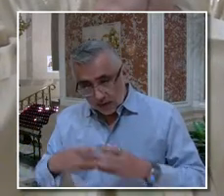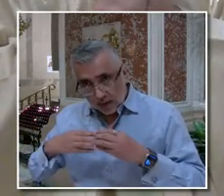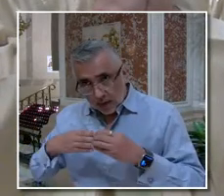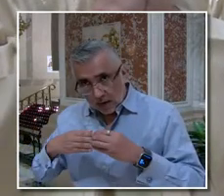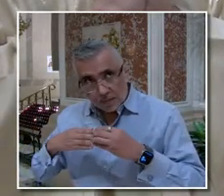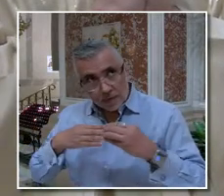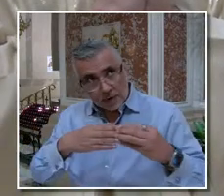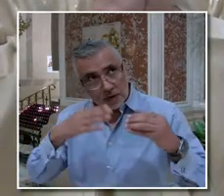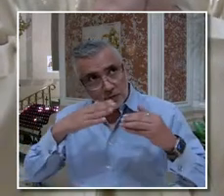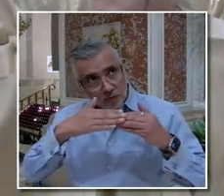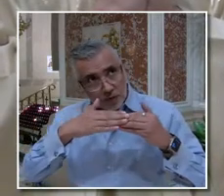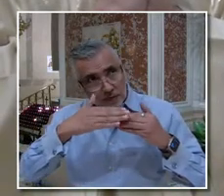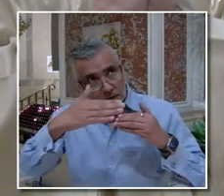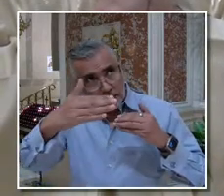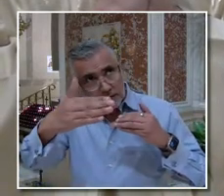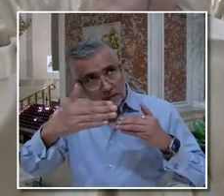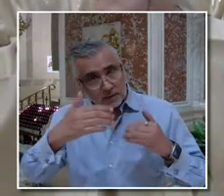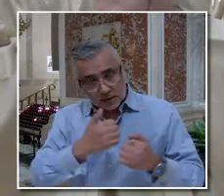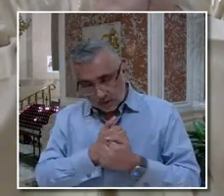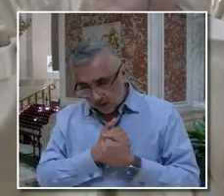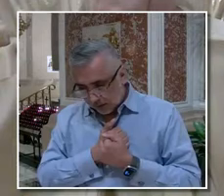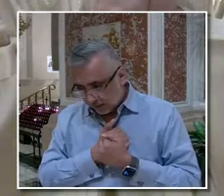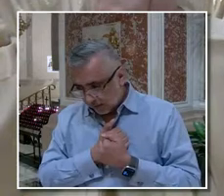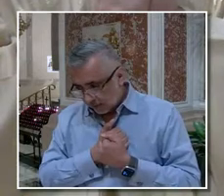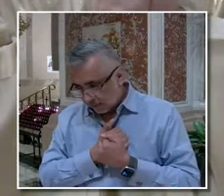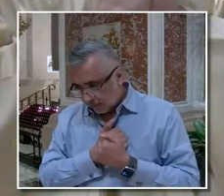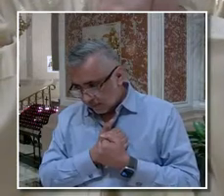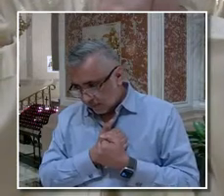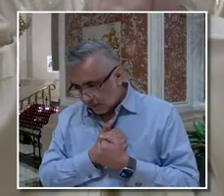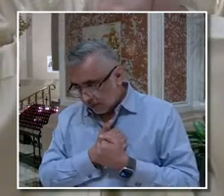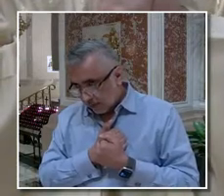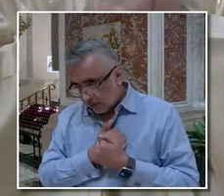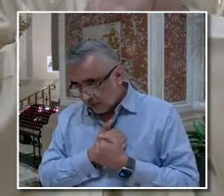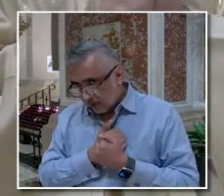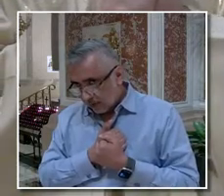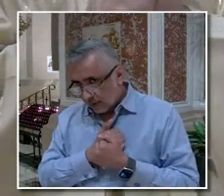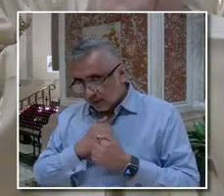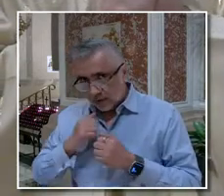and bring us to everlasting life.